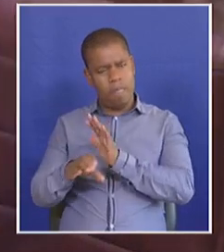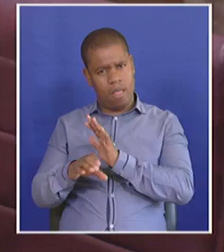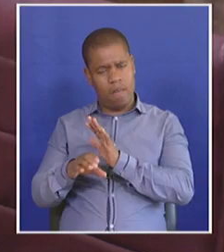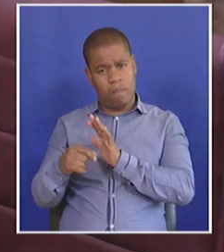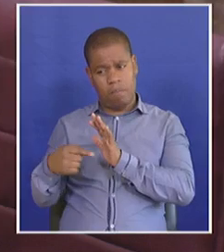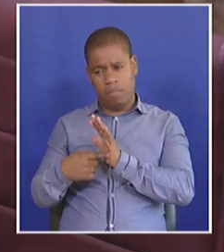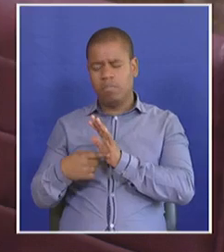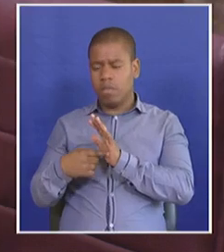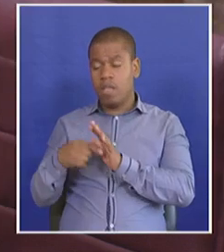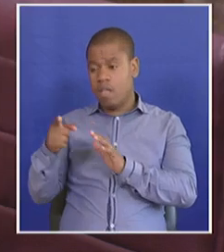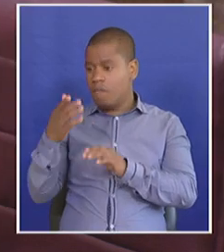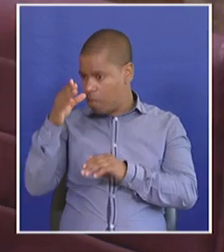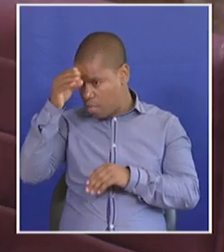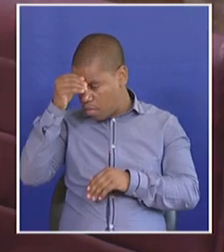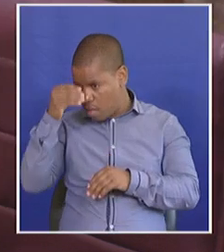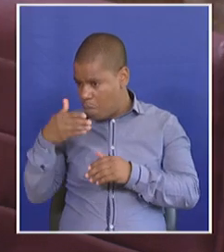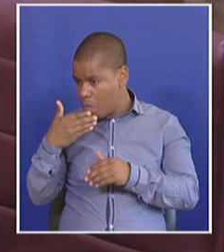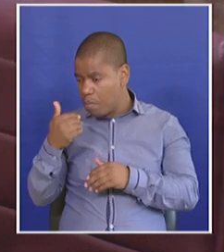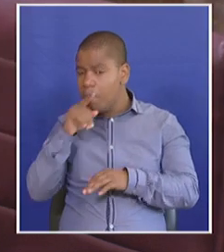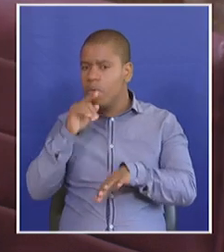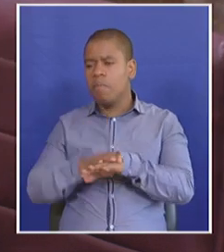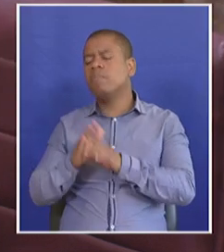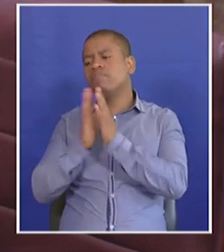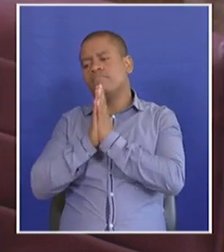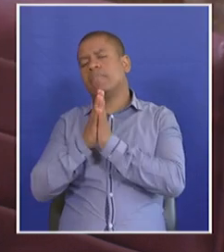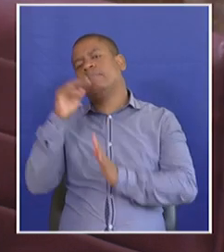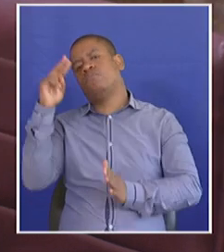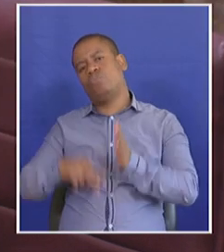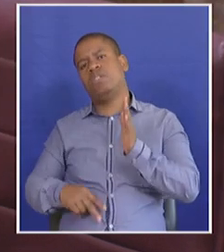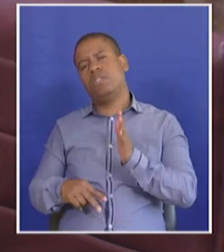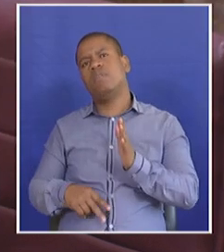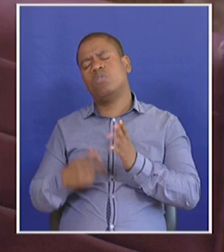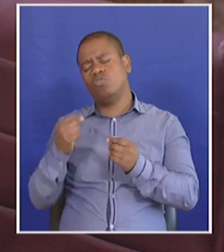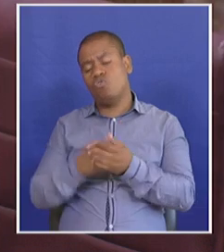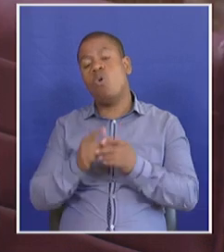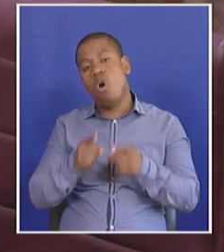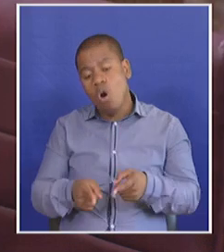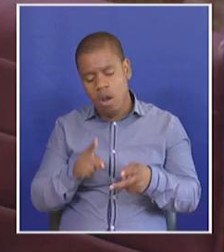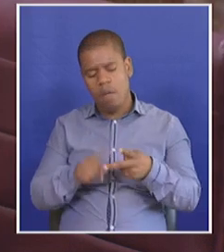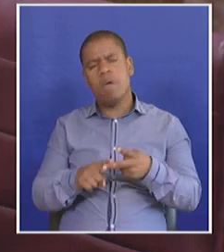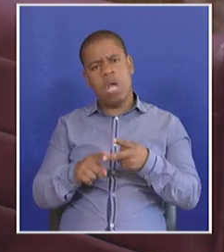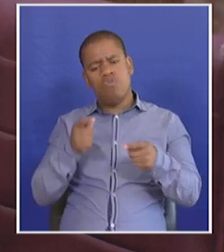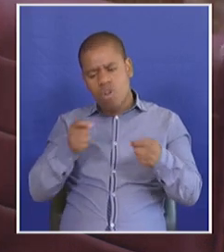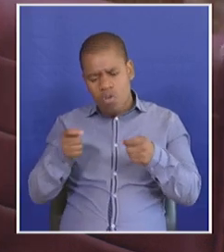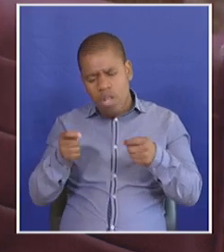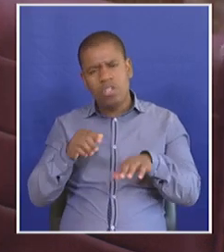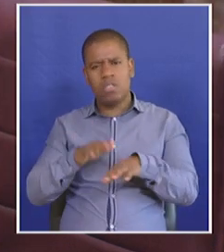I would suggest you do so. And the orders, the regulations and the orders associated with that act.